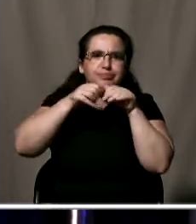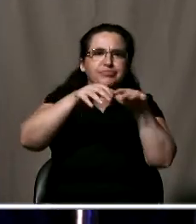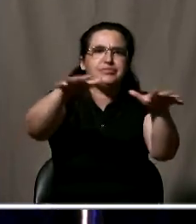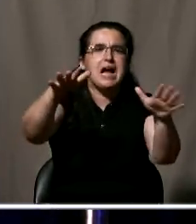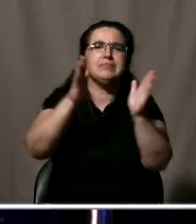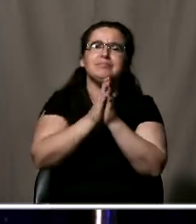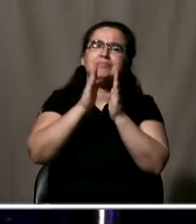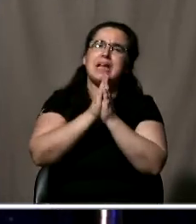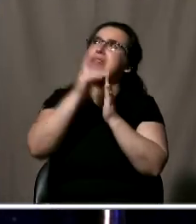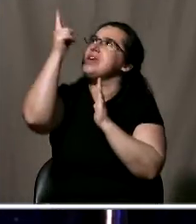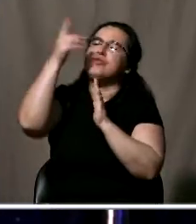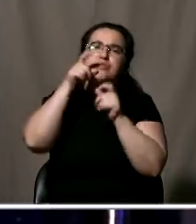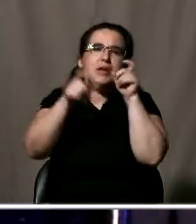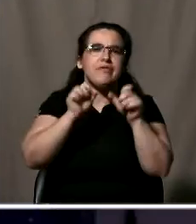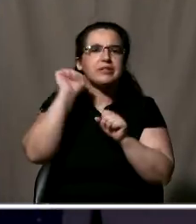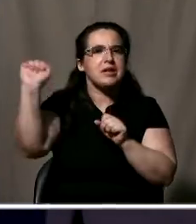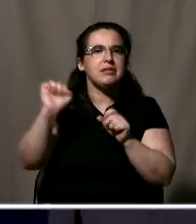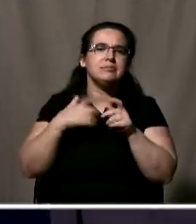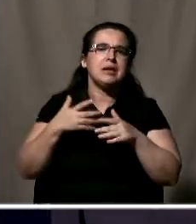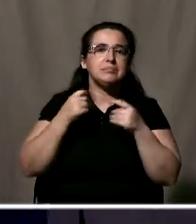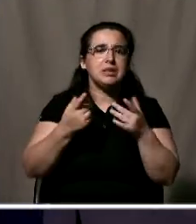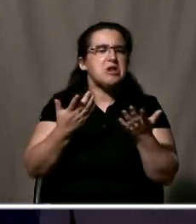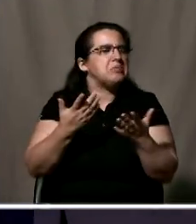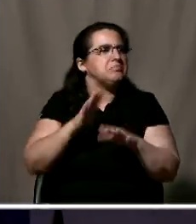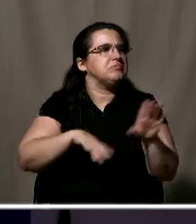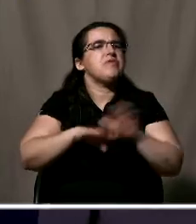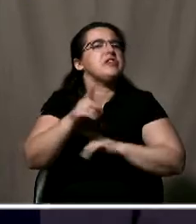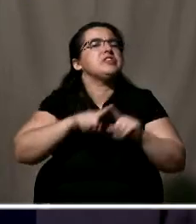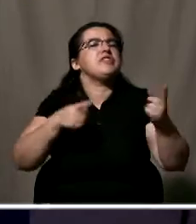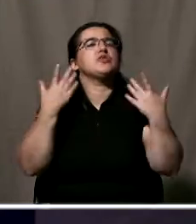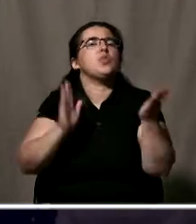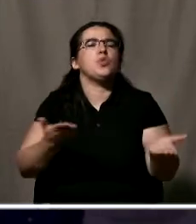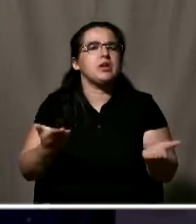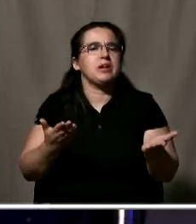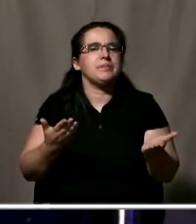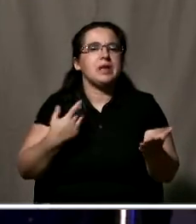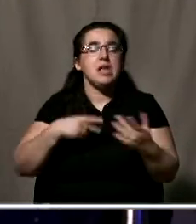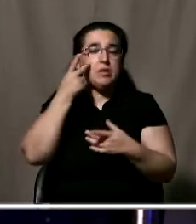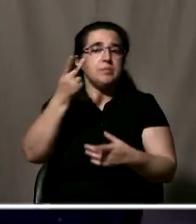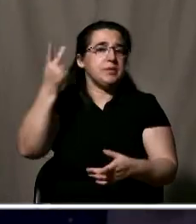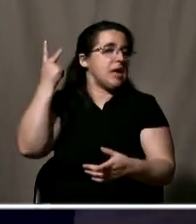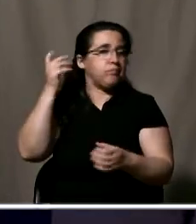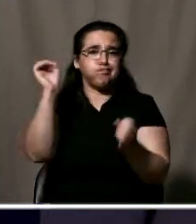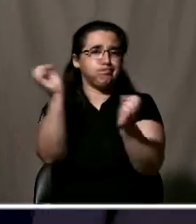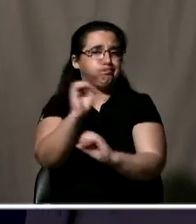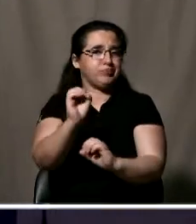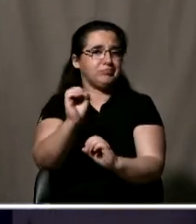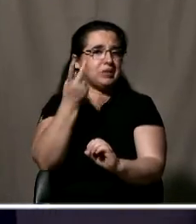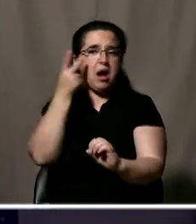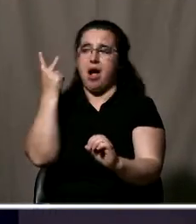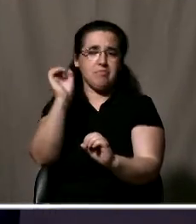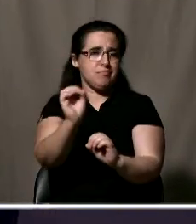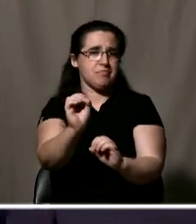What made the difference? O que é que fez a diferença? He looked away from his past. Ele não olhou para o seu passado. He did not allow his past